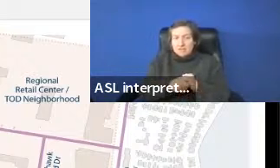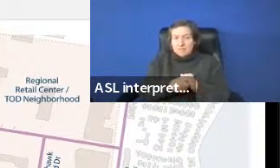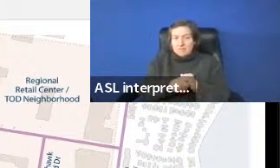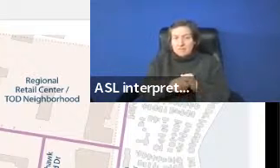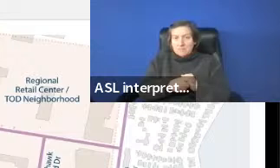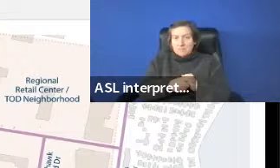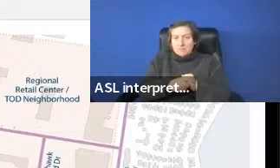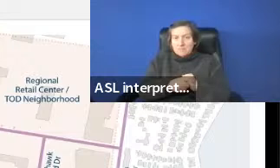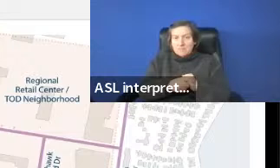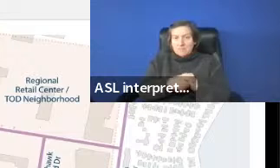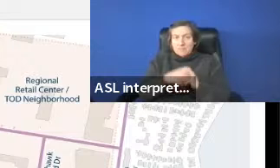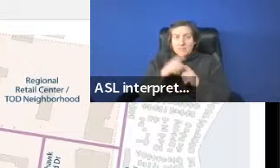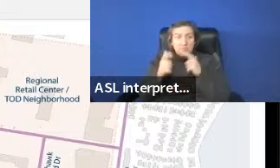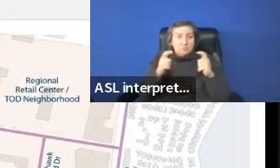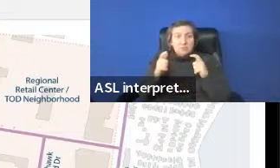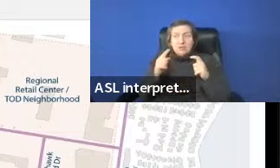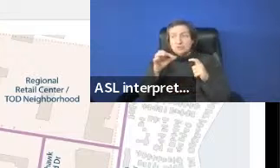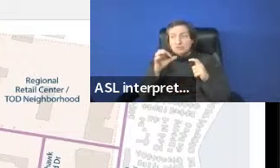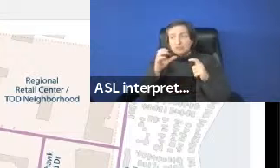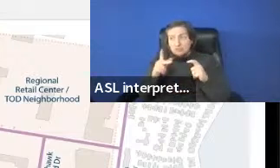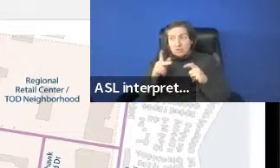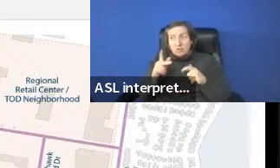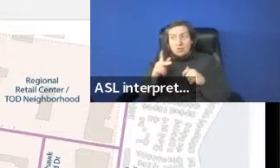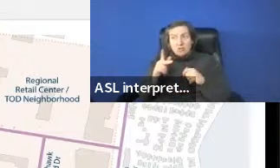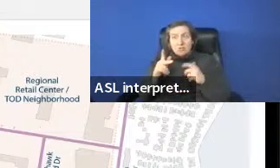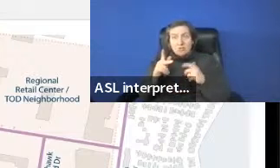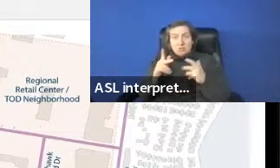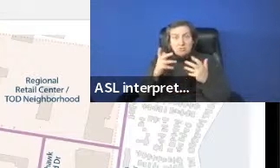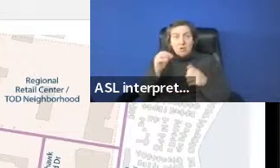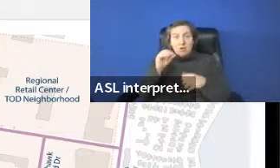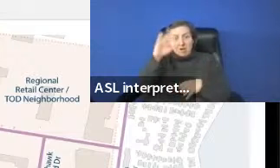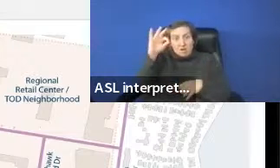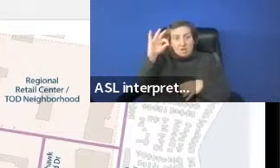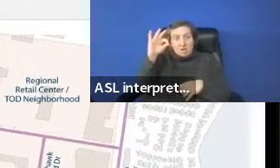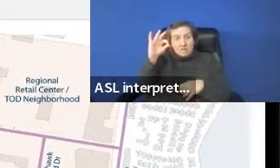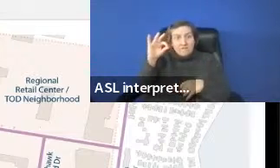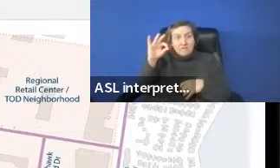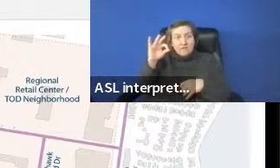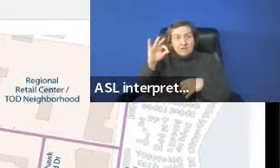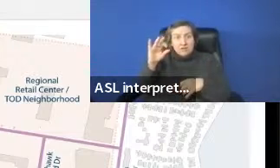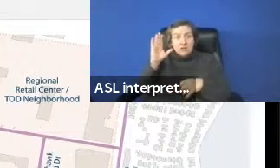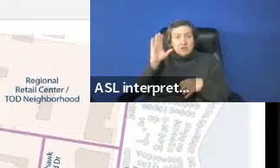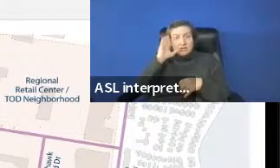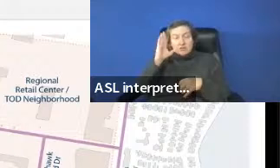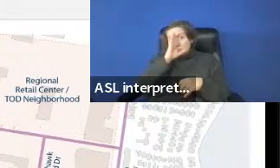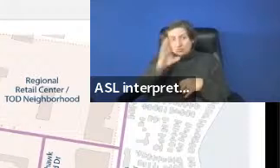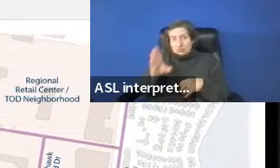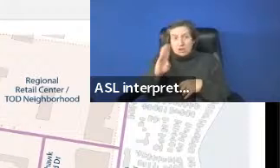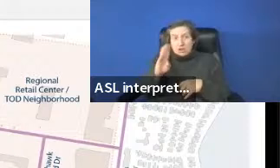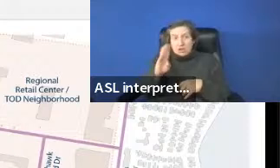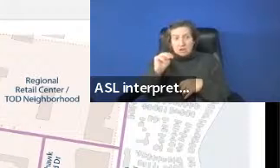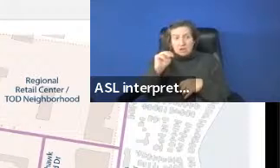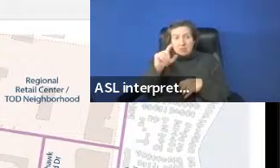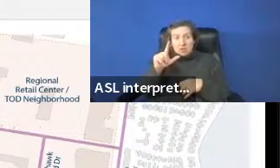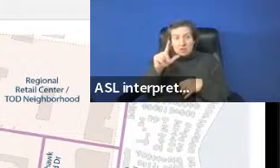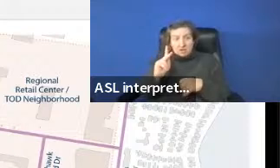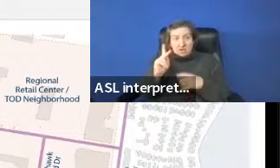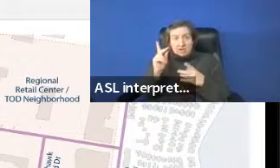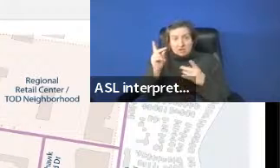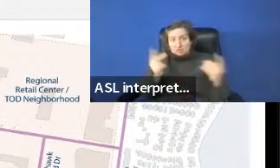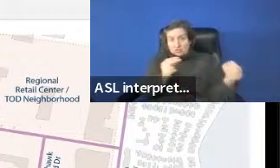If a large truck was getting off, then they're going to go straight down MLK and do their